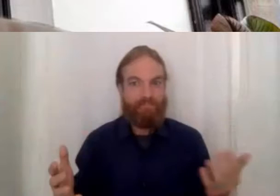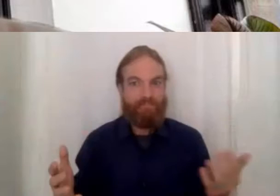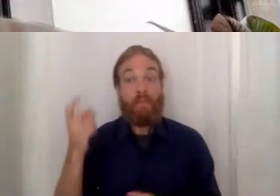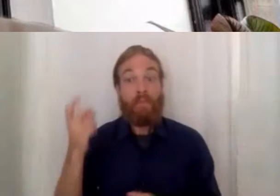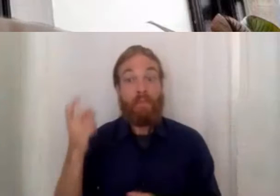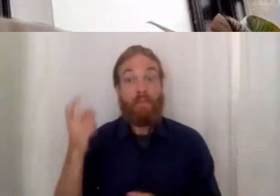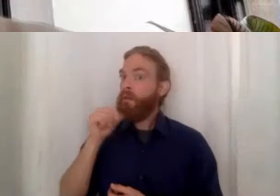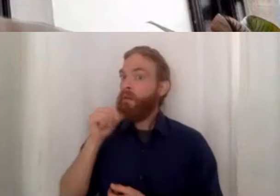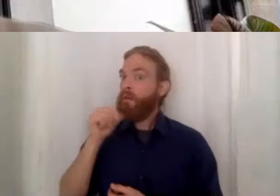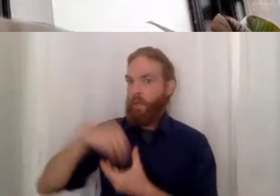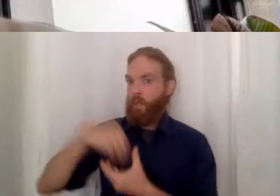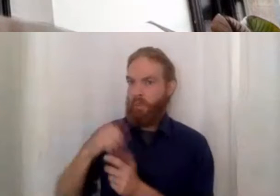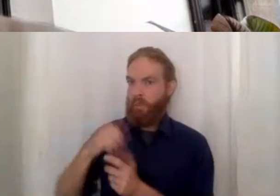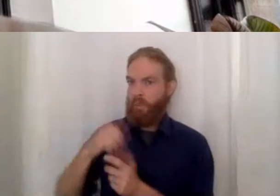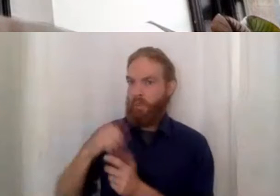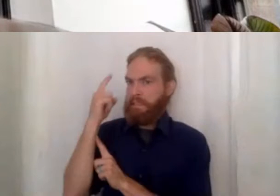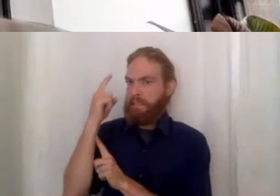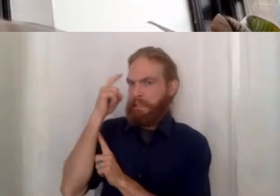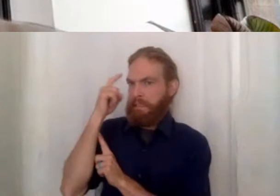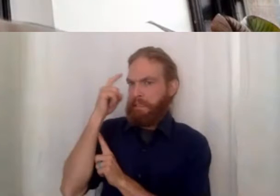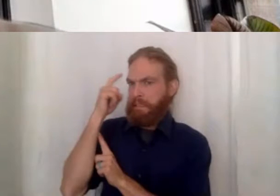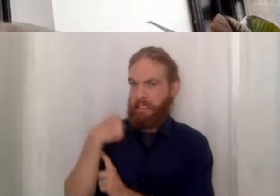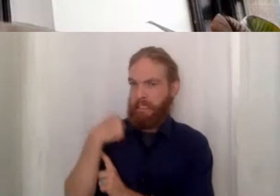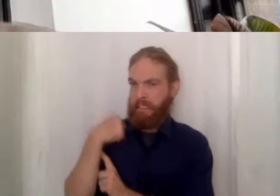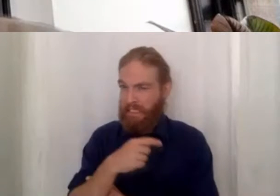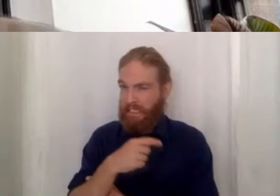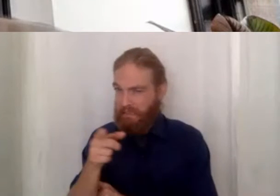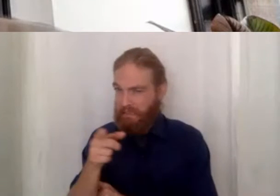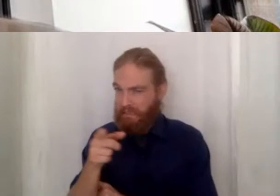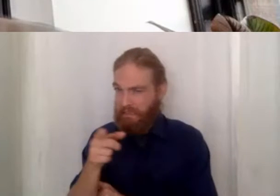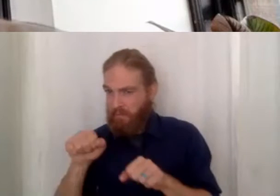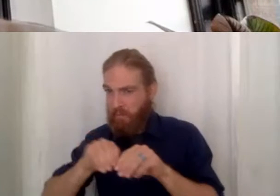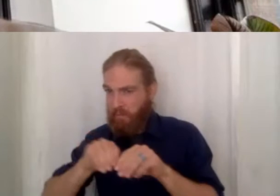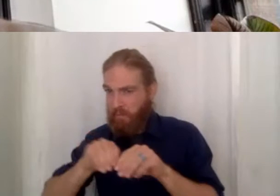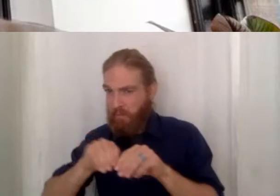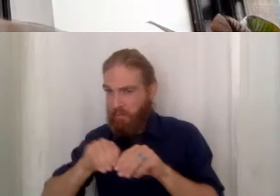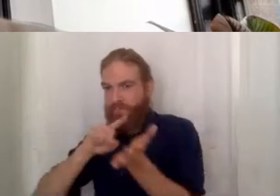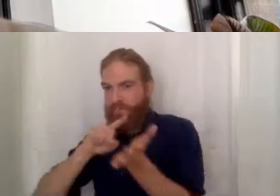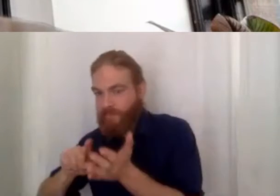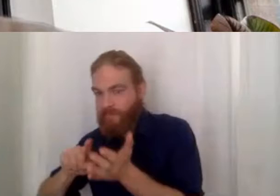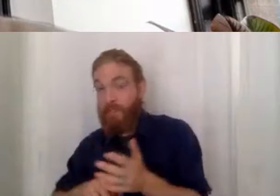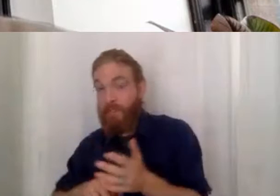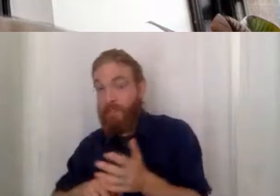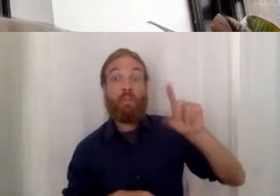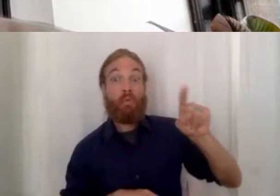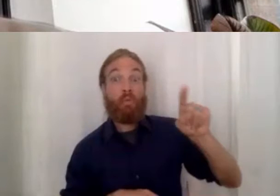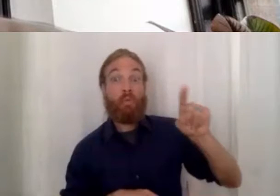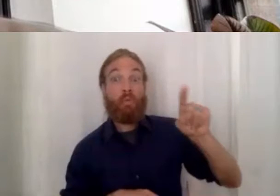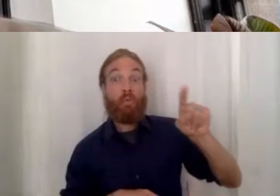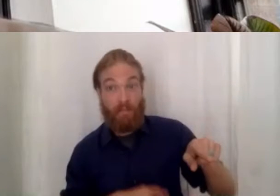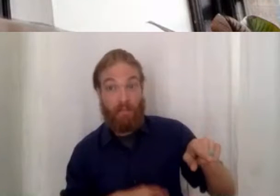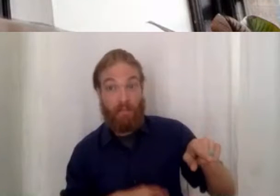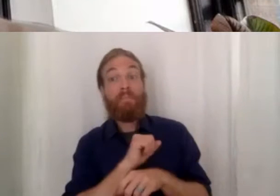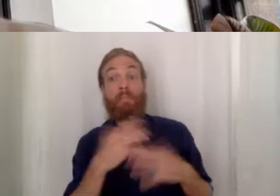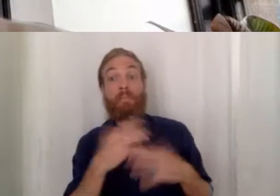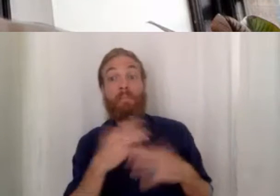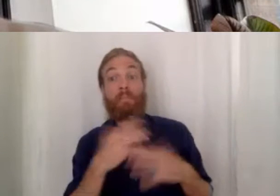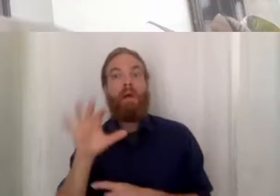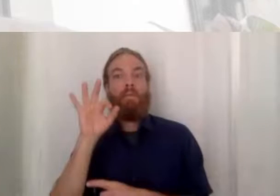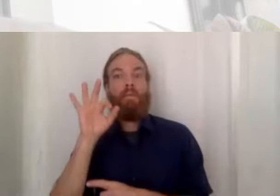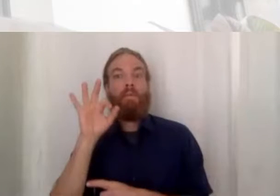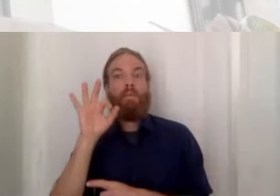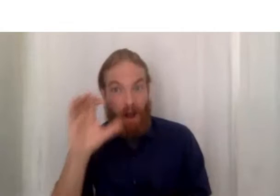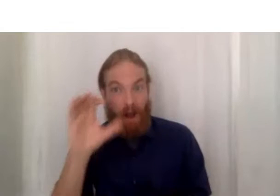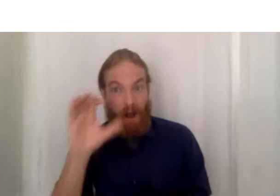all, these 31 outbreaks are composed of 900 cases that are associated with schools. So we are looking at